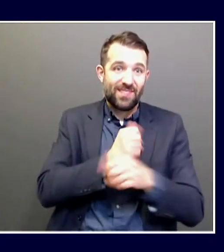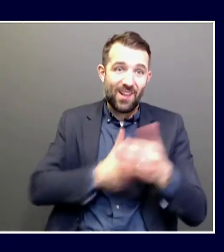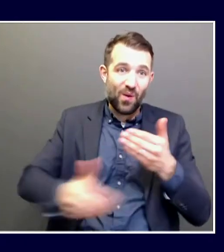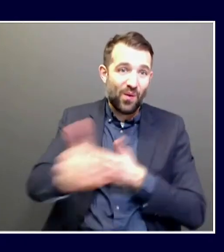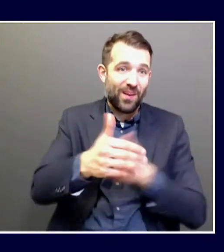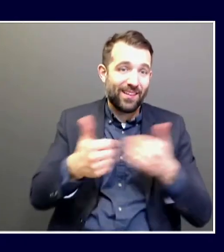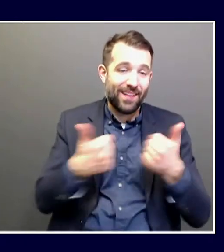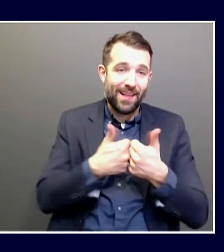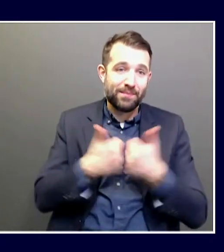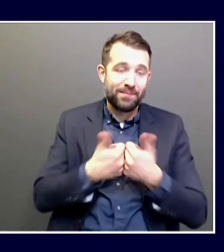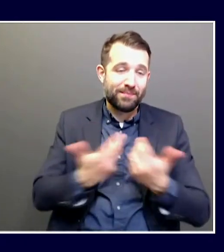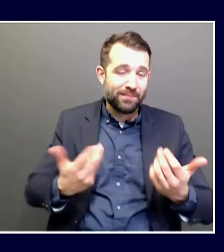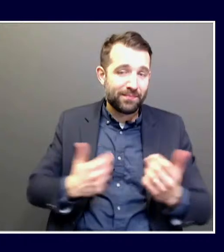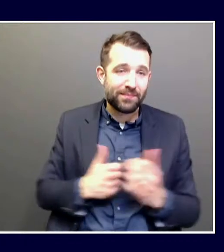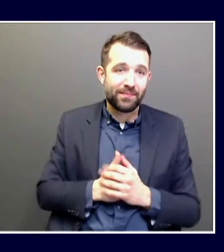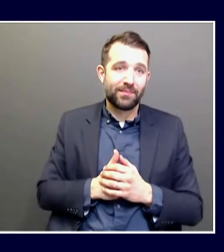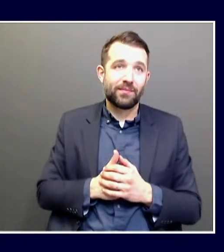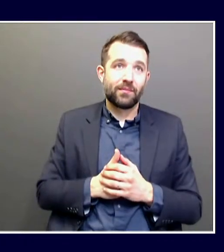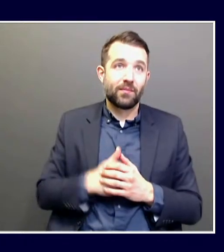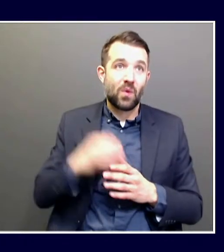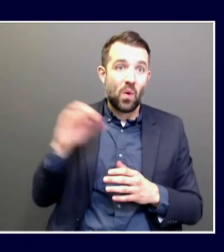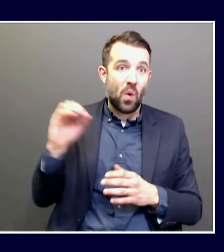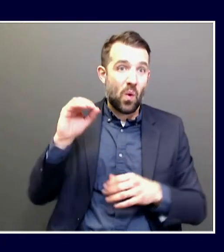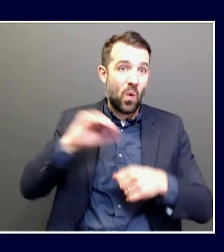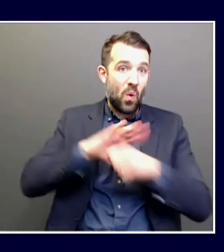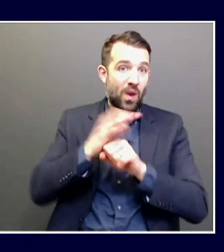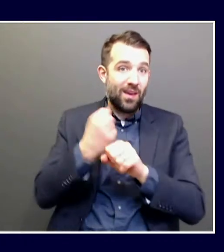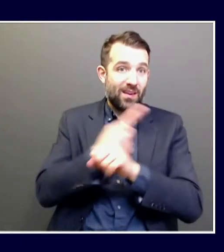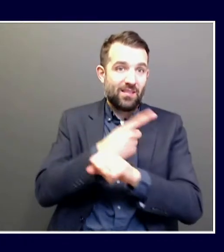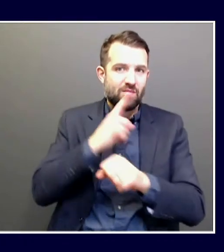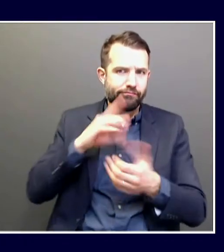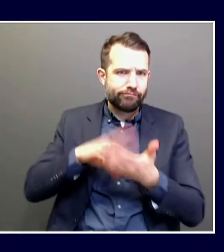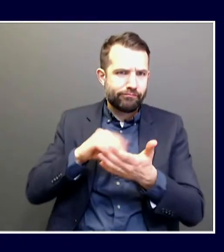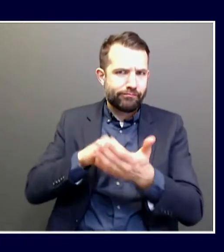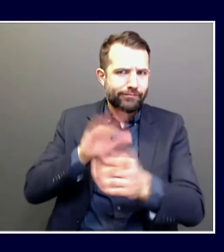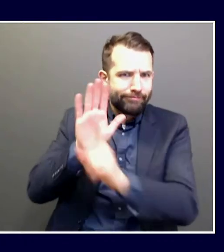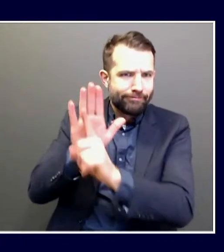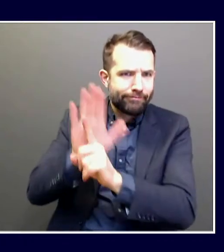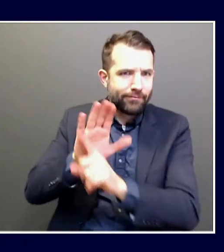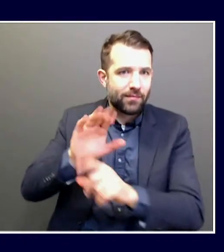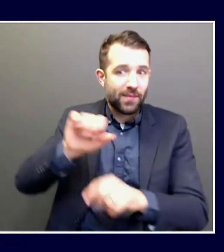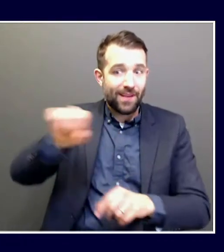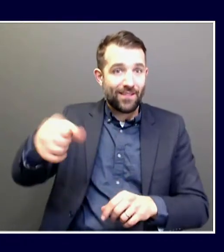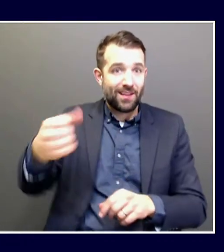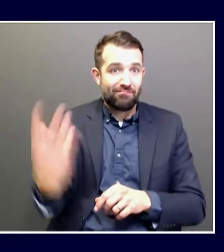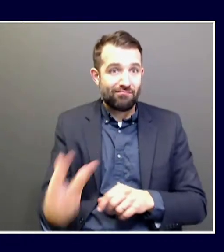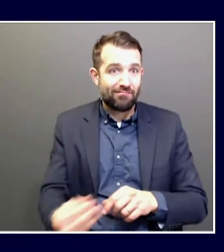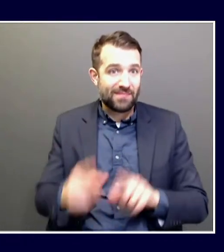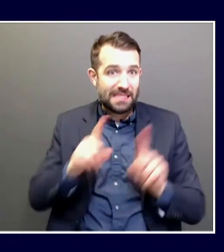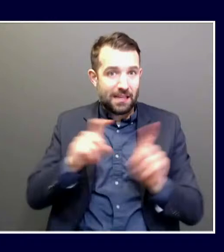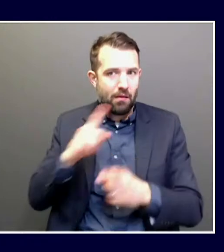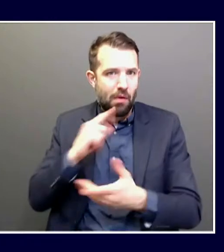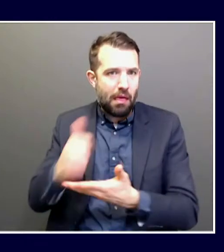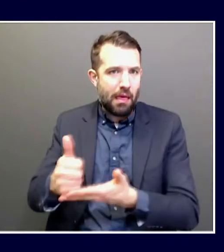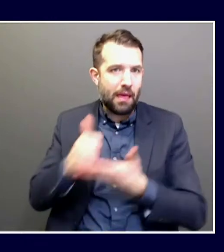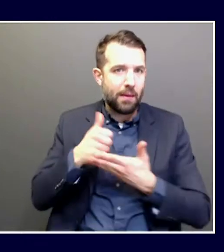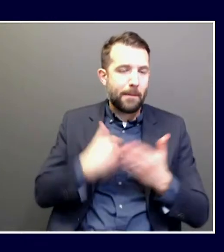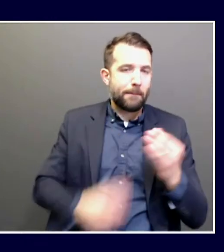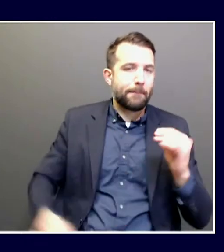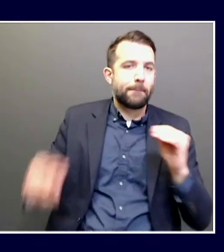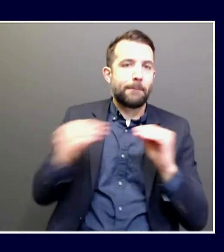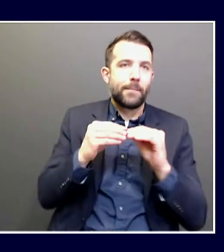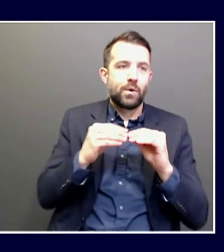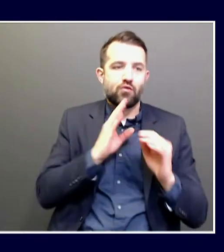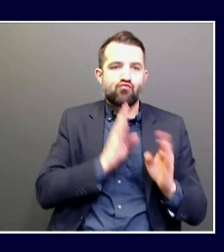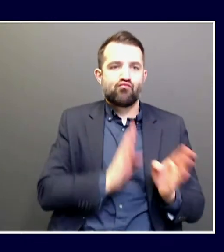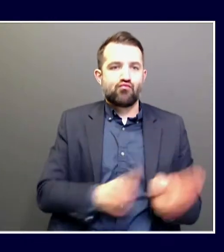This wastewater testing plan that we're working on will help us more quickly pivot. So that is the next thing that we are working on here.